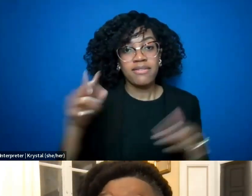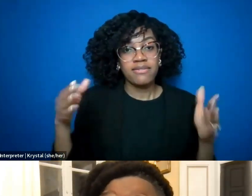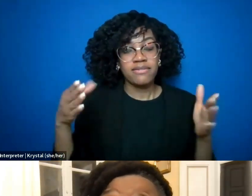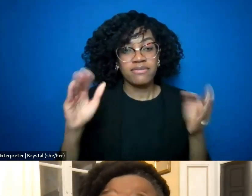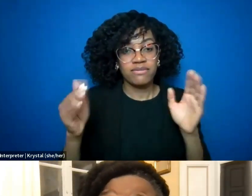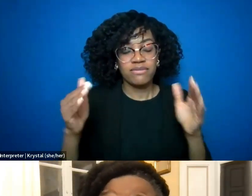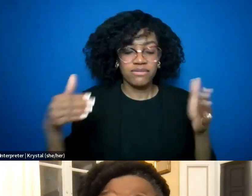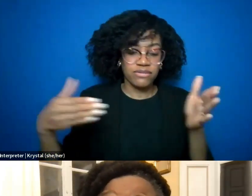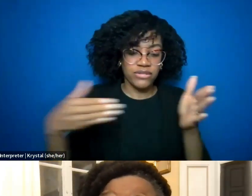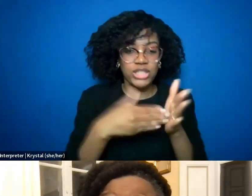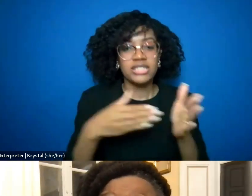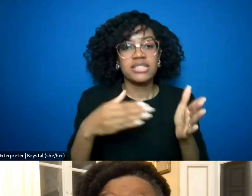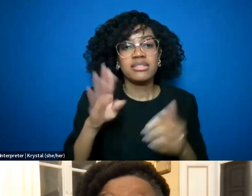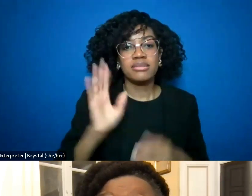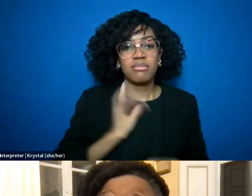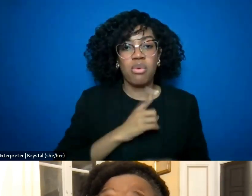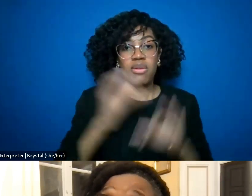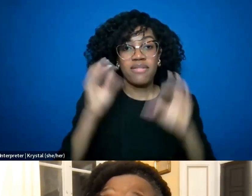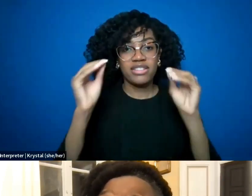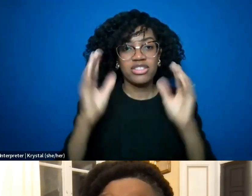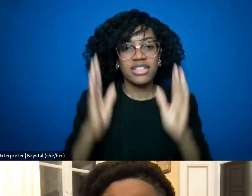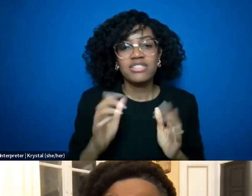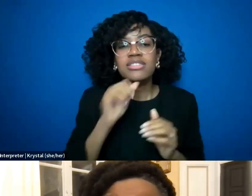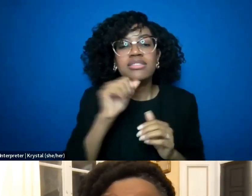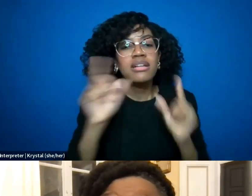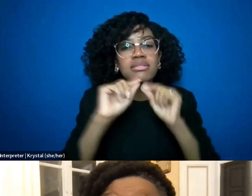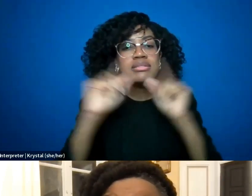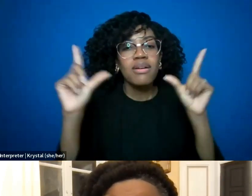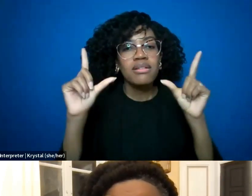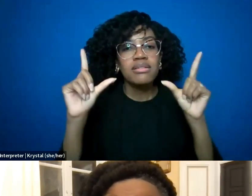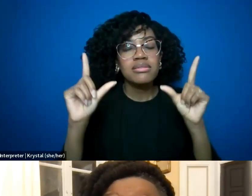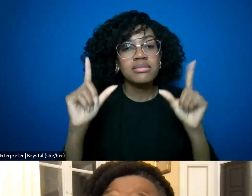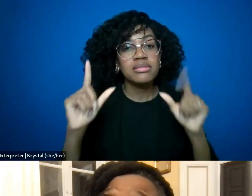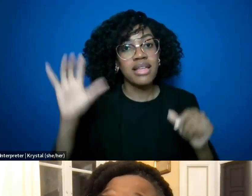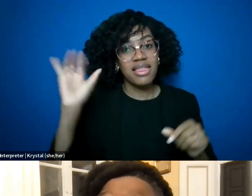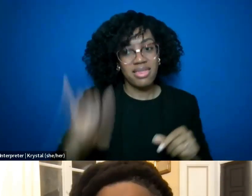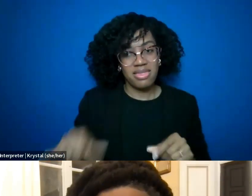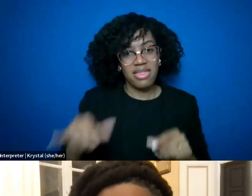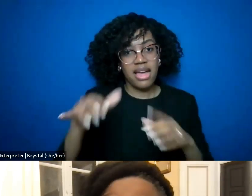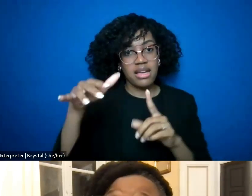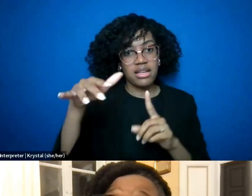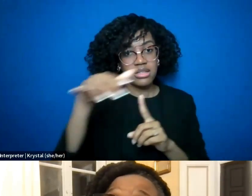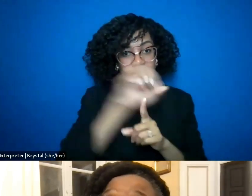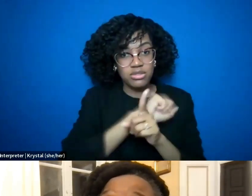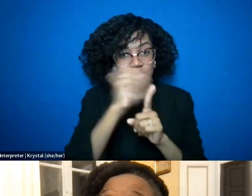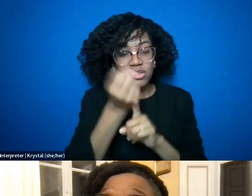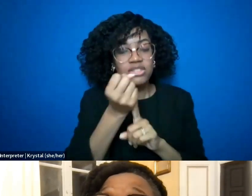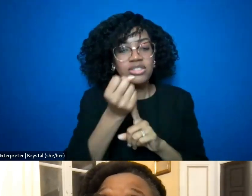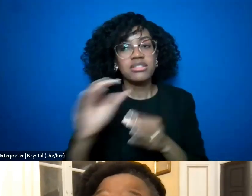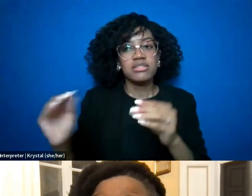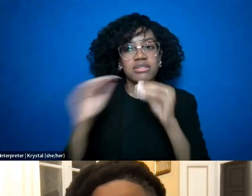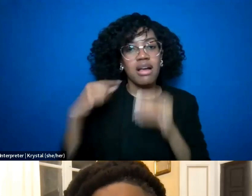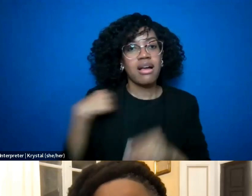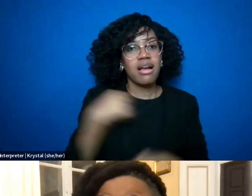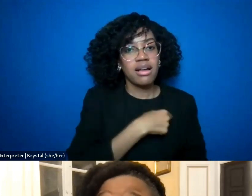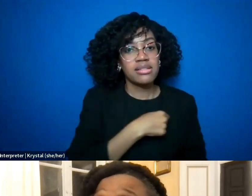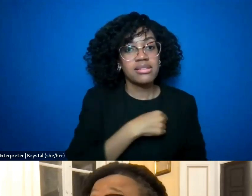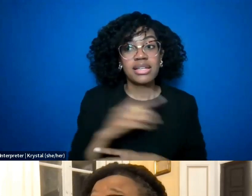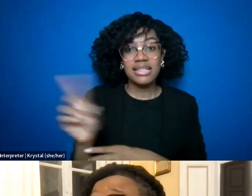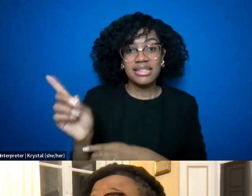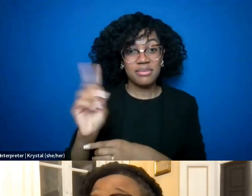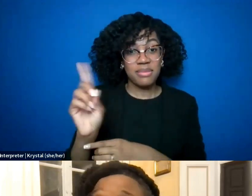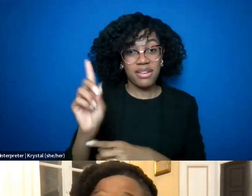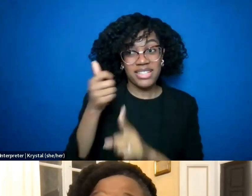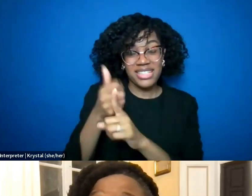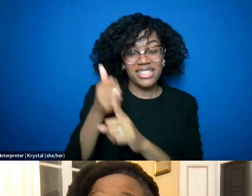have laboratories of democracy. That is where we learn the idea that democracy is supposed to not